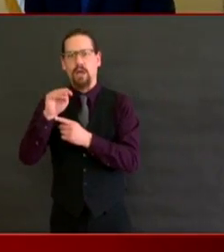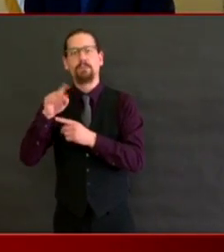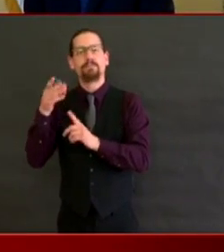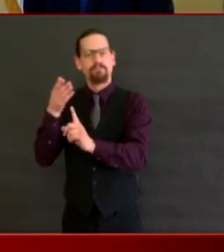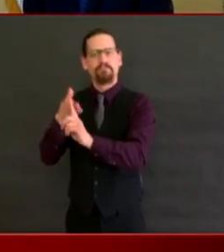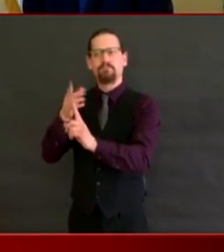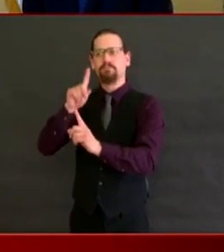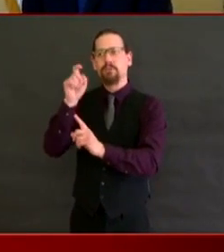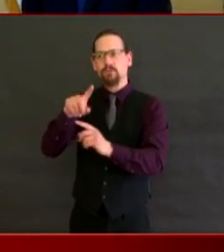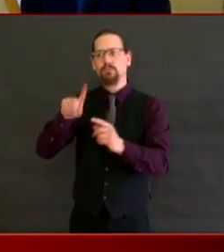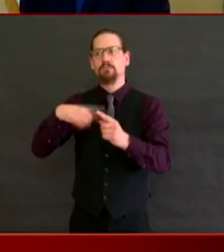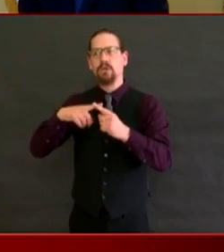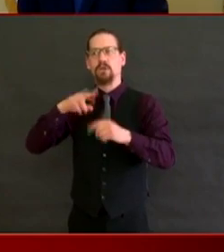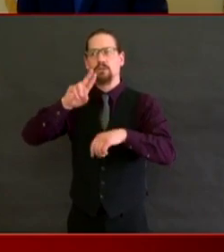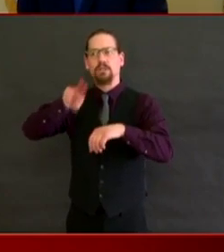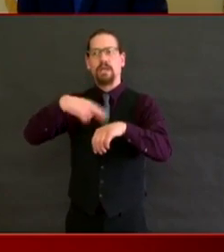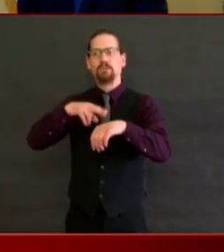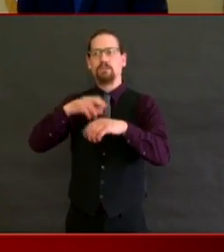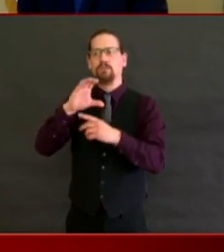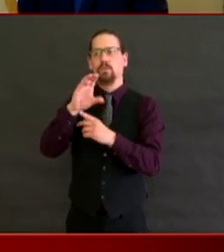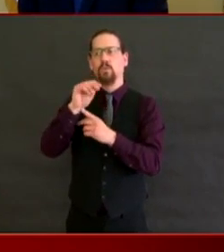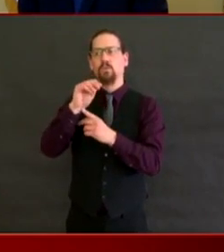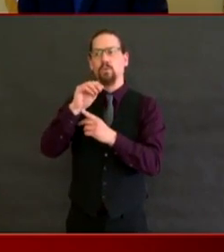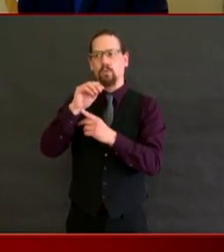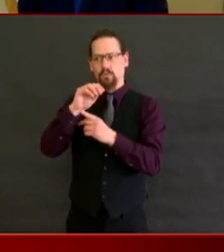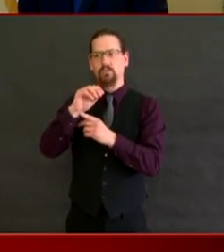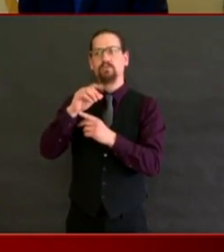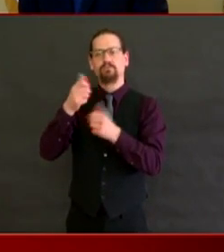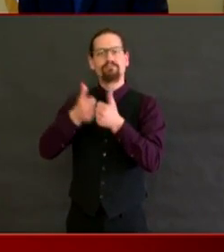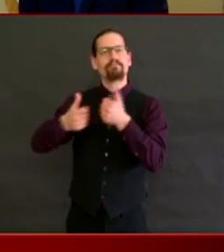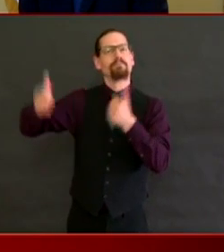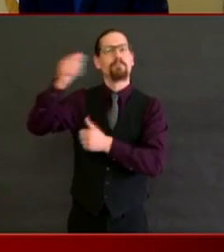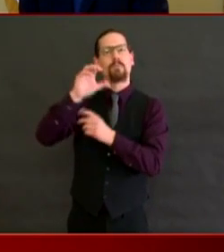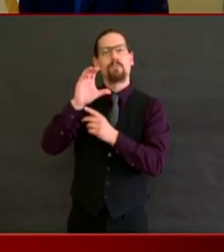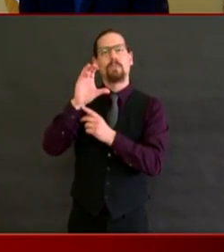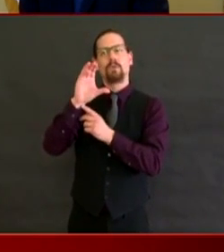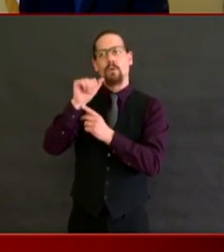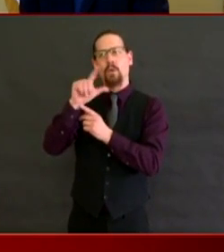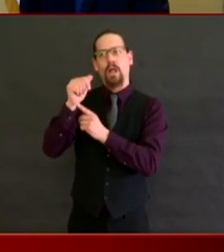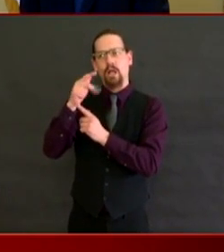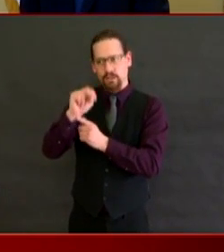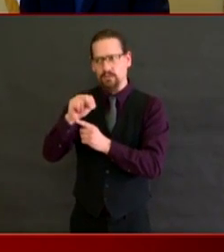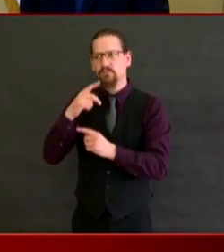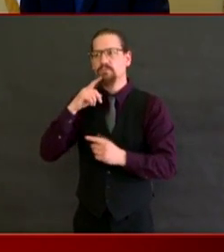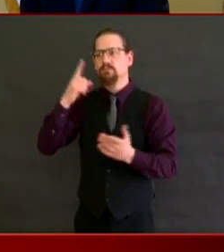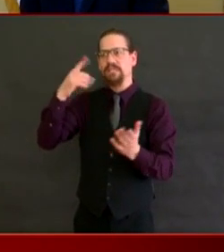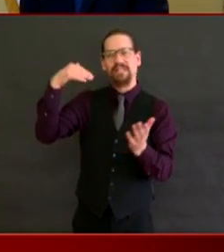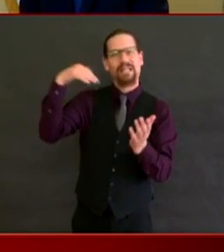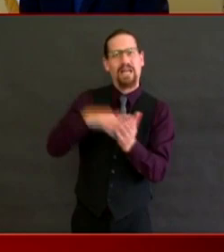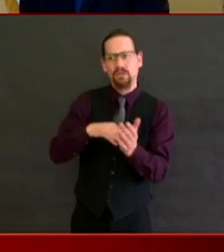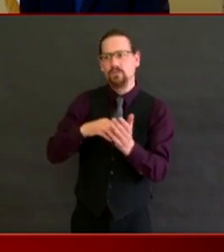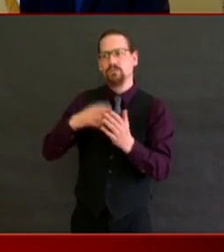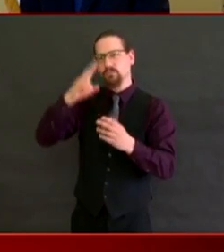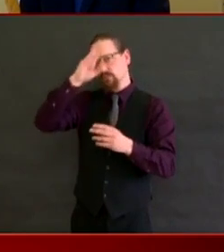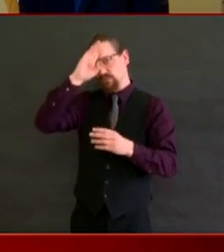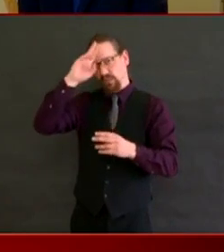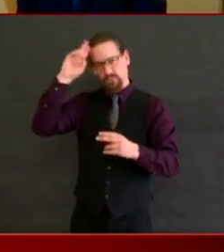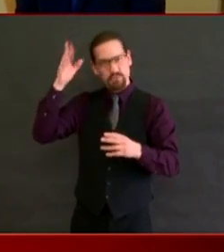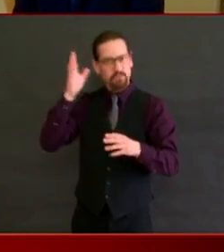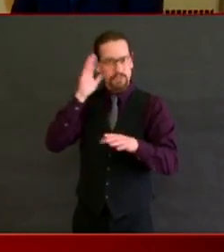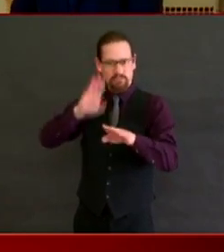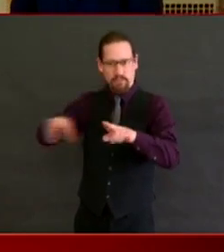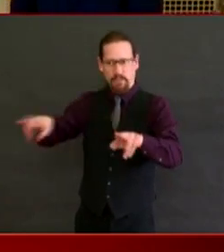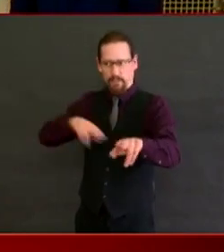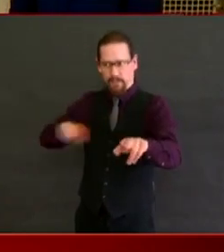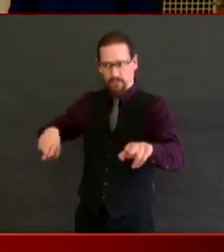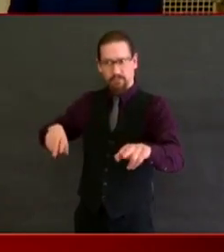yesterday, Friday, establishing potentially 2,000 field hospital beds. Do you foresee using that many?